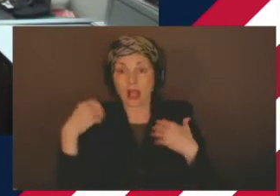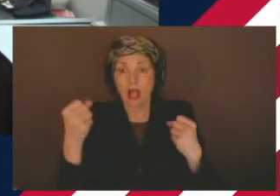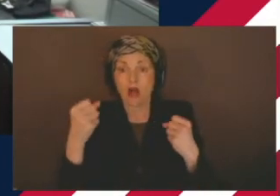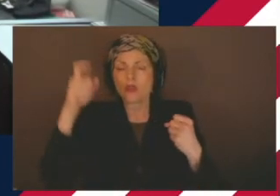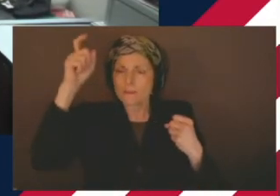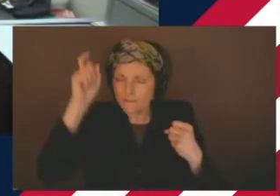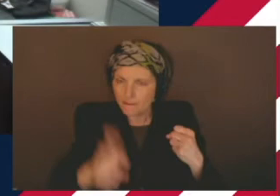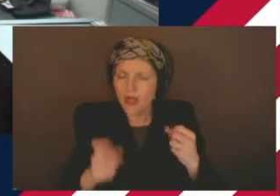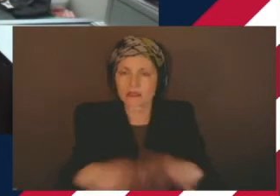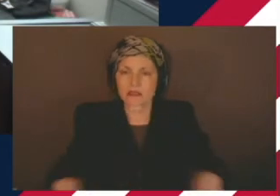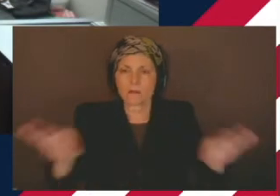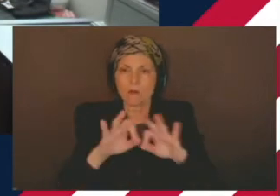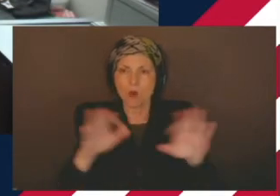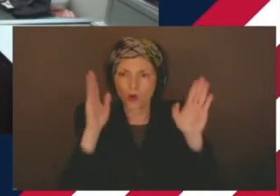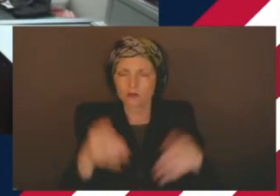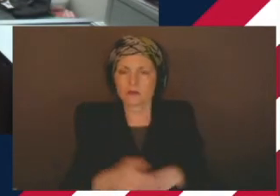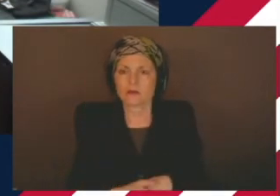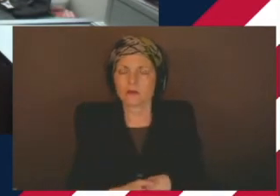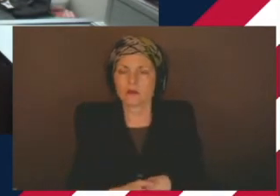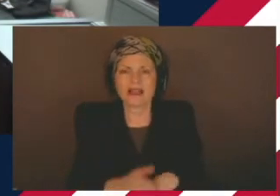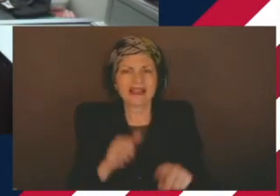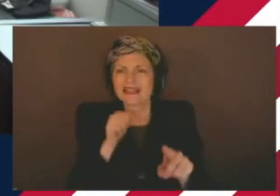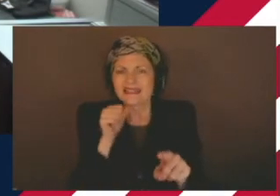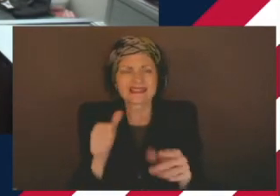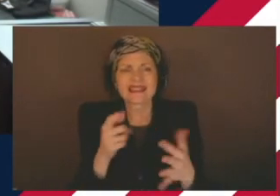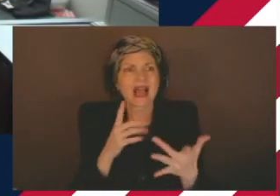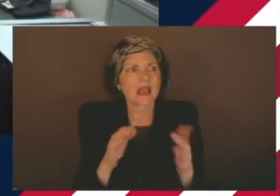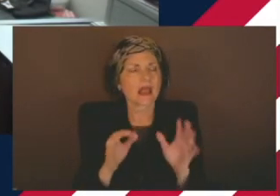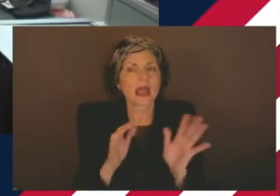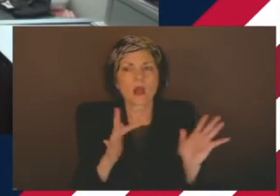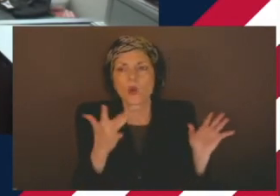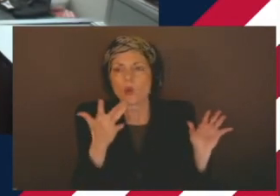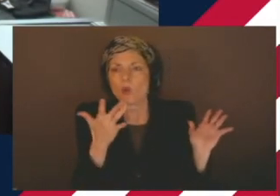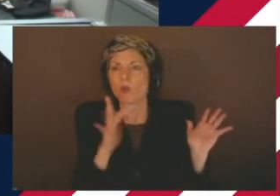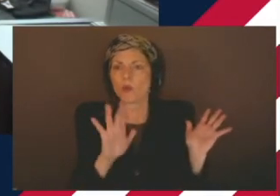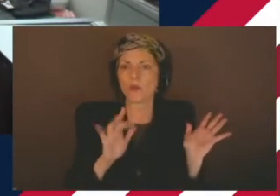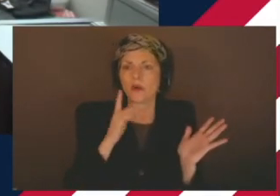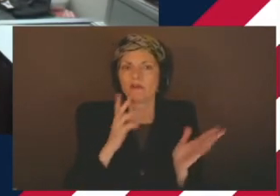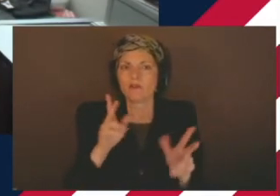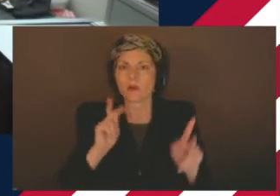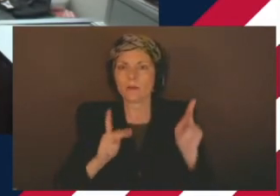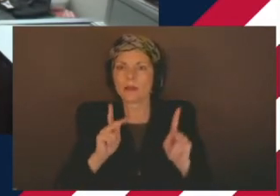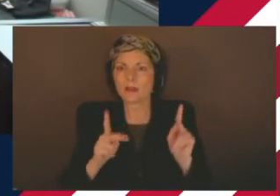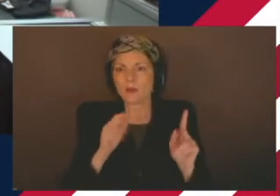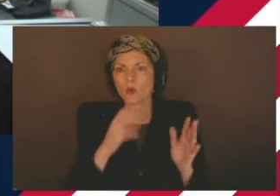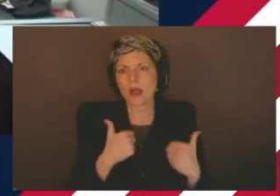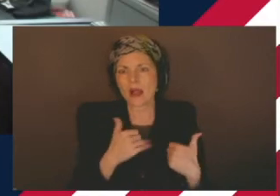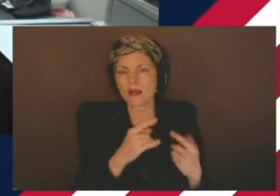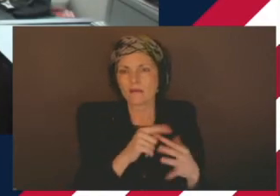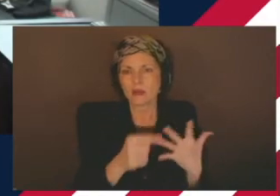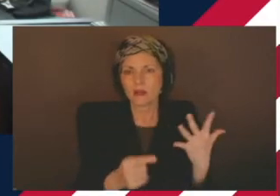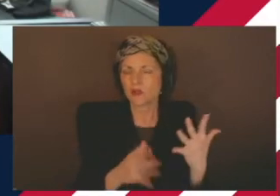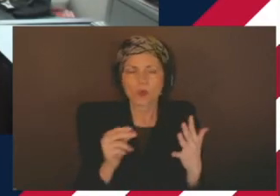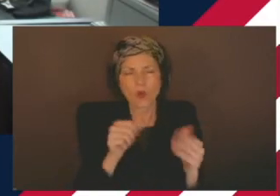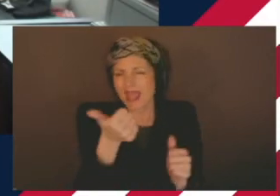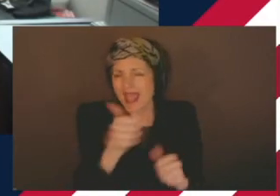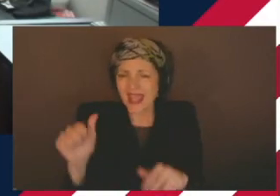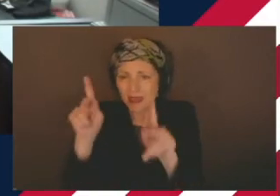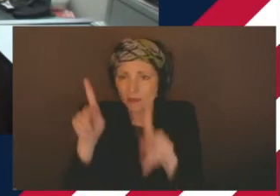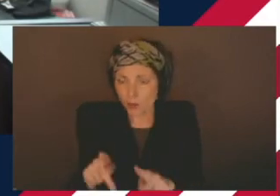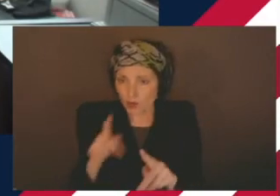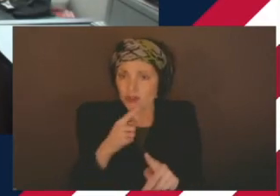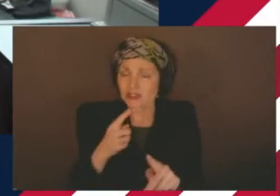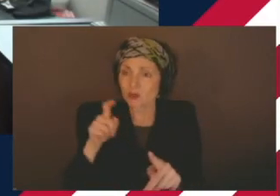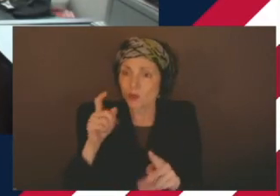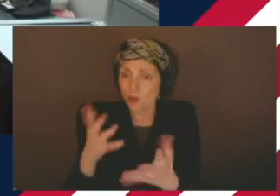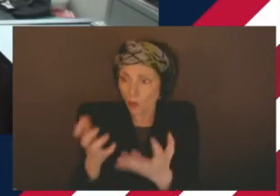of luck. It should be an opportunity that is extended to every person who wants it the moment they seek help. Access to